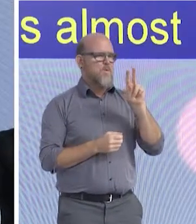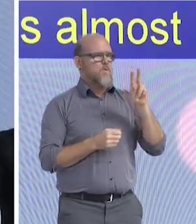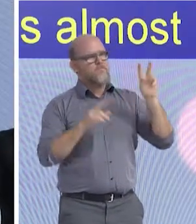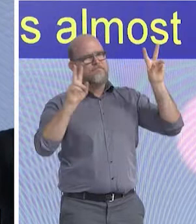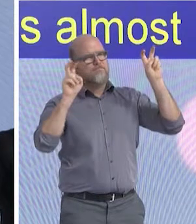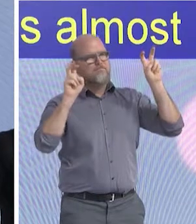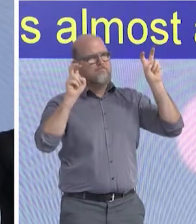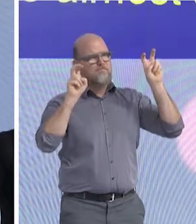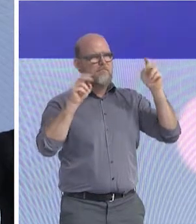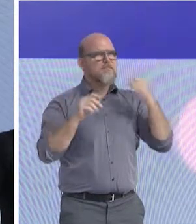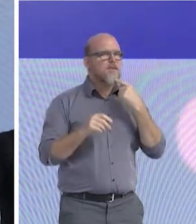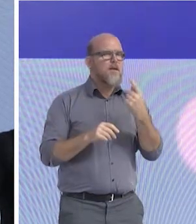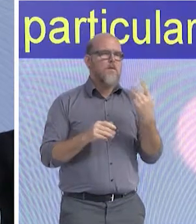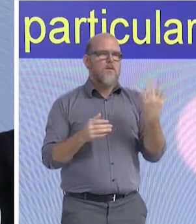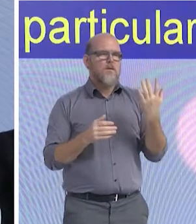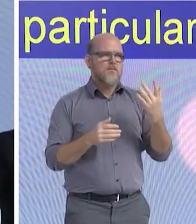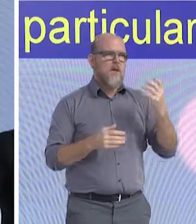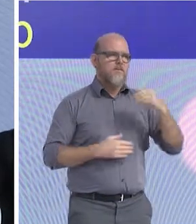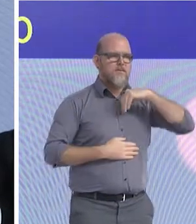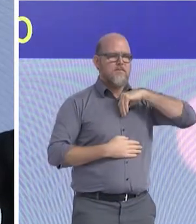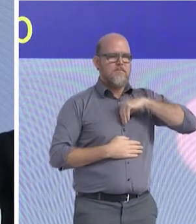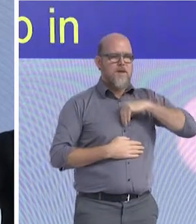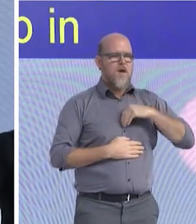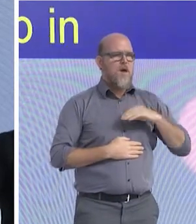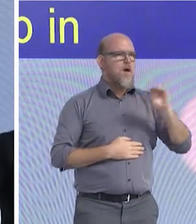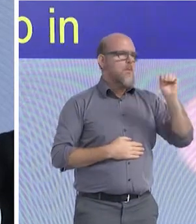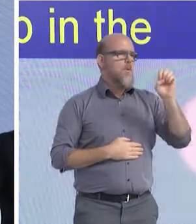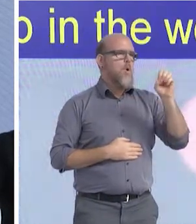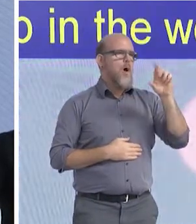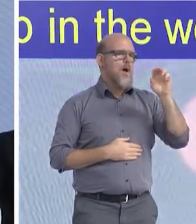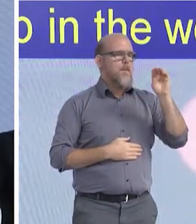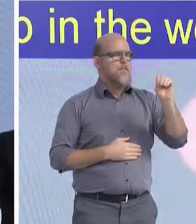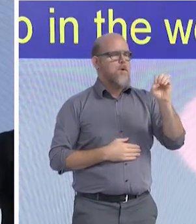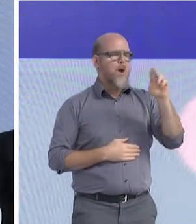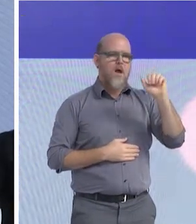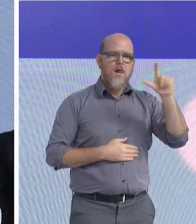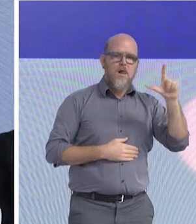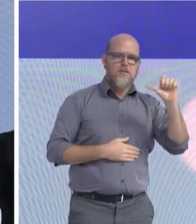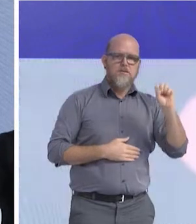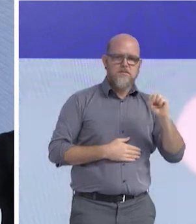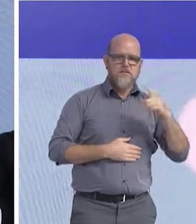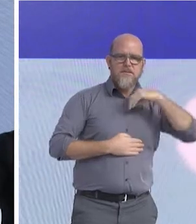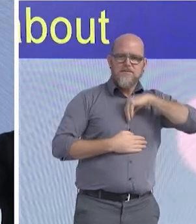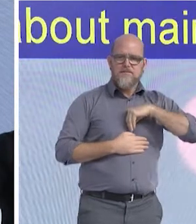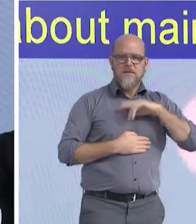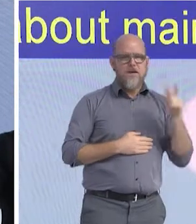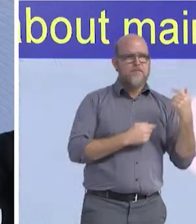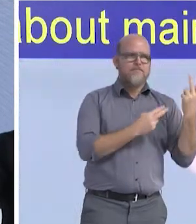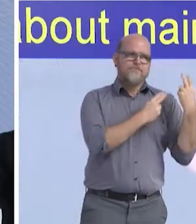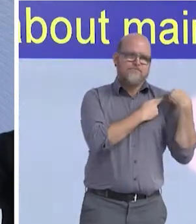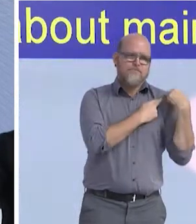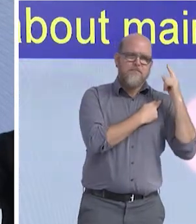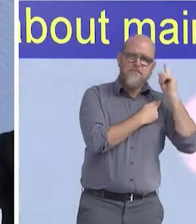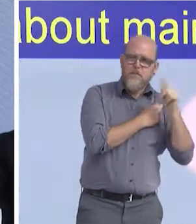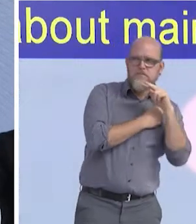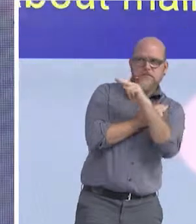a particular kind of leadership in the world today, which is about maintaining and supporting fundamental